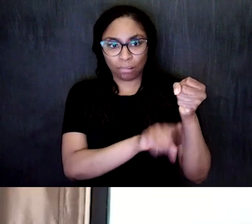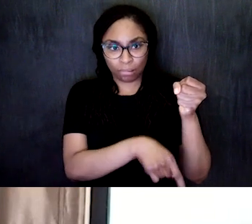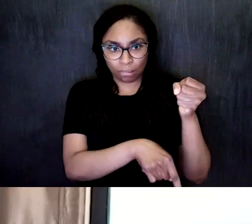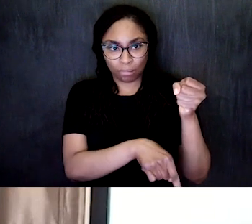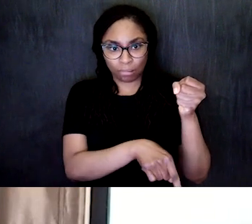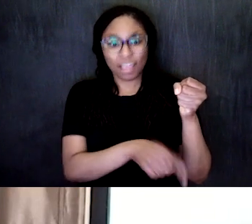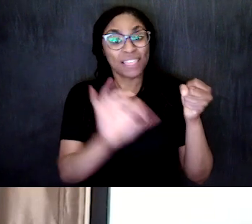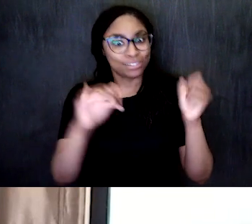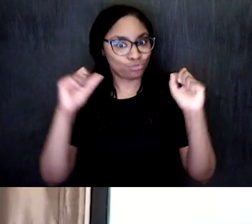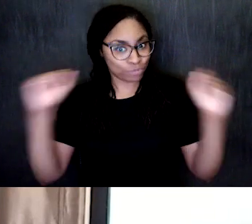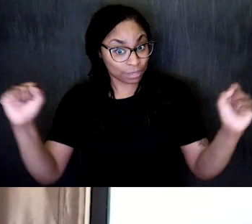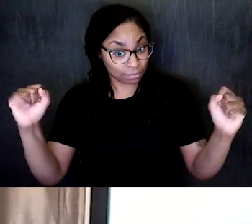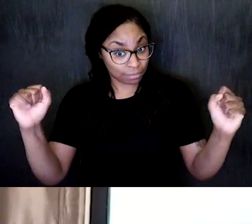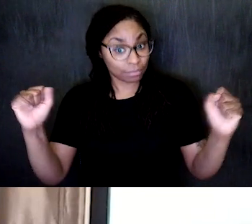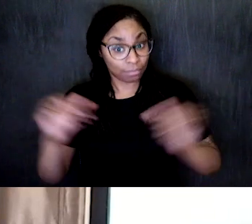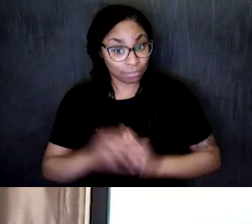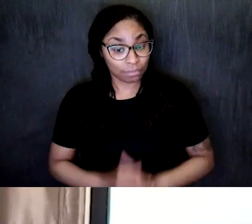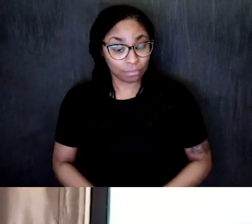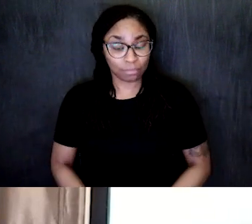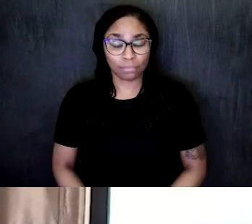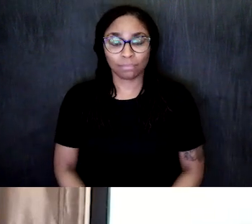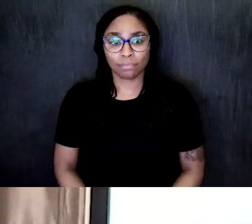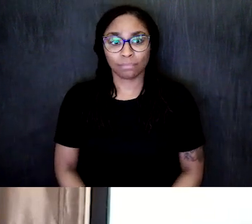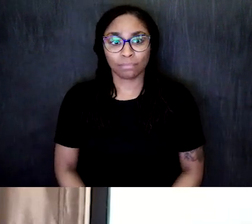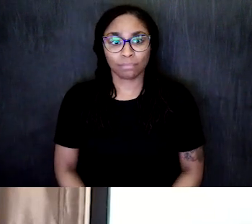So again, we're going into strength.